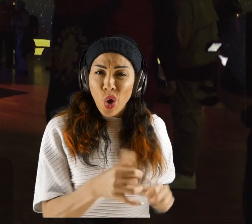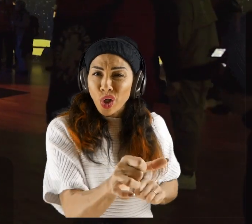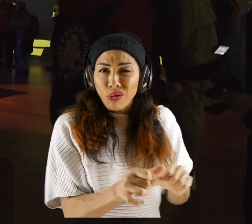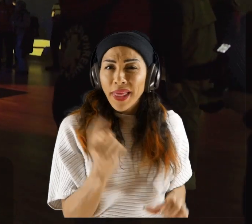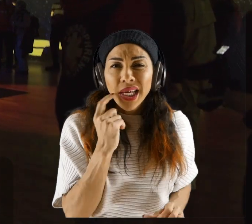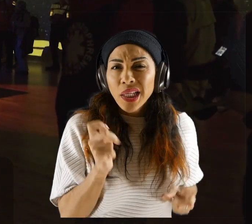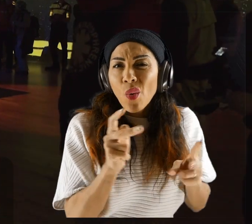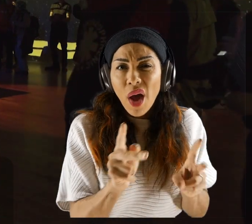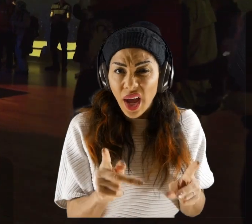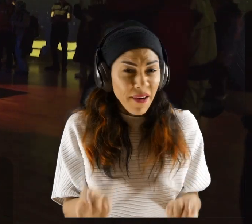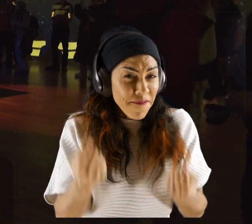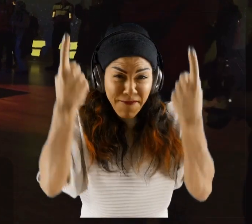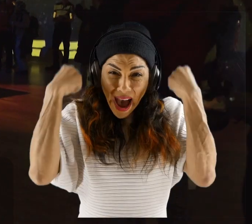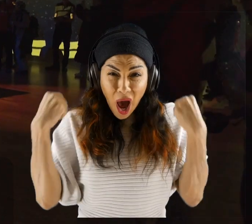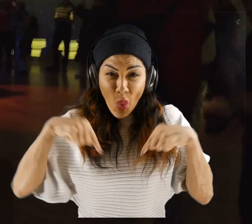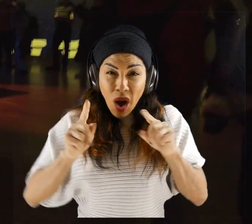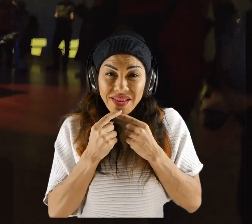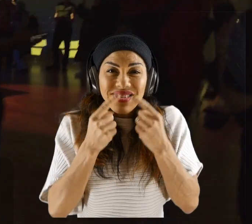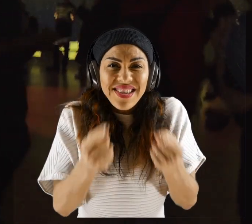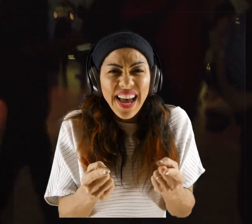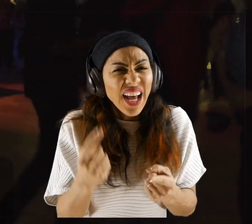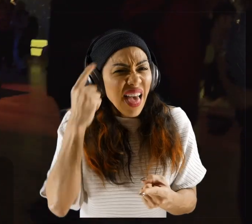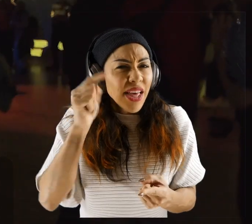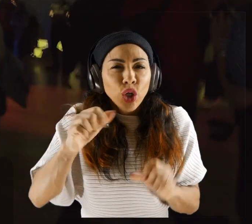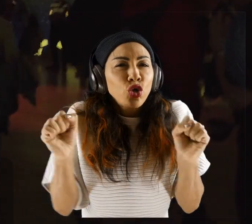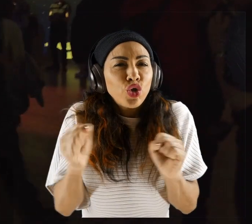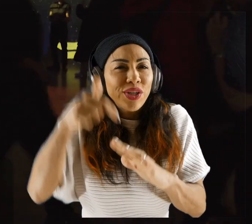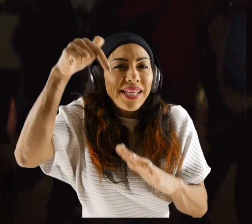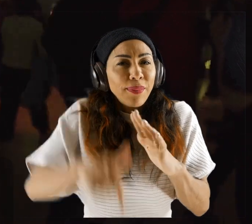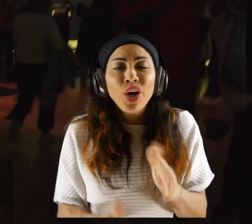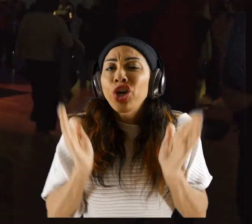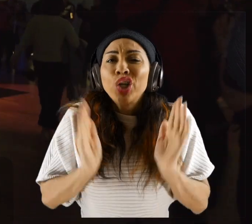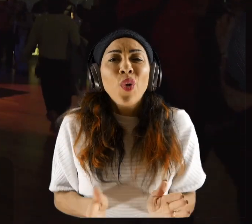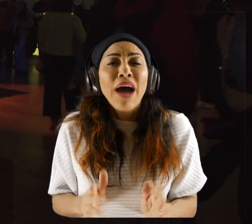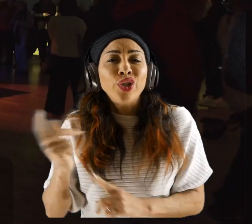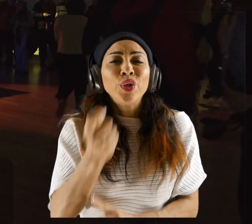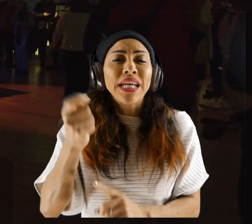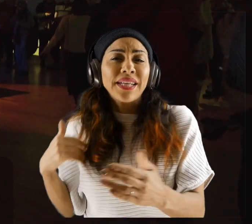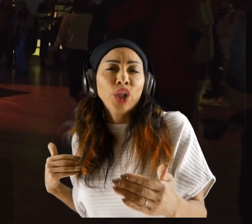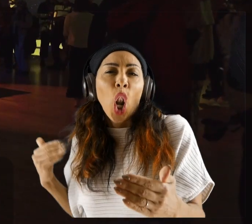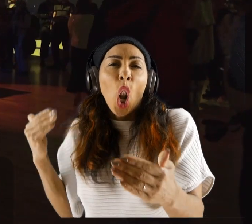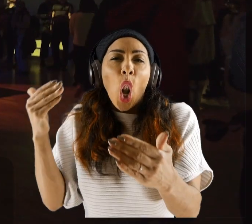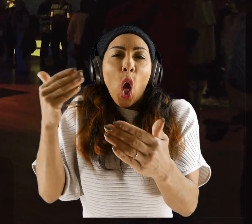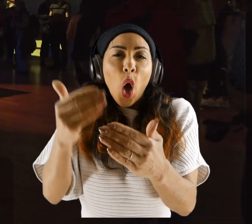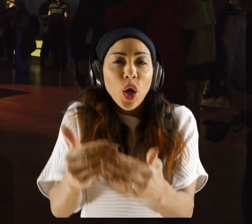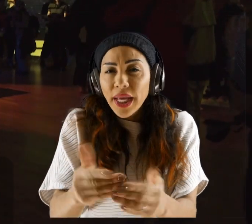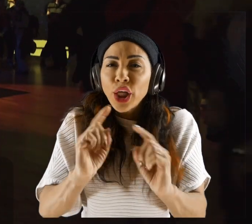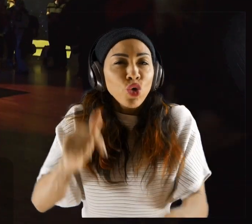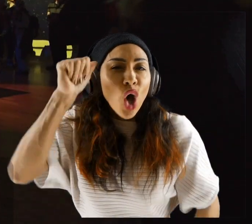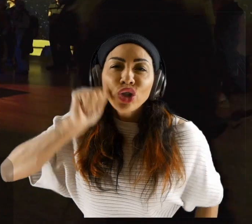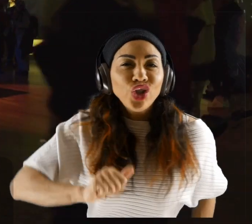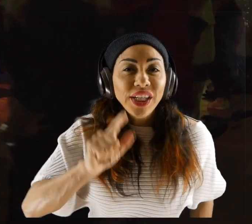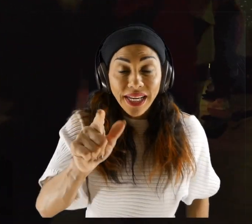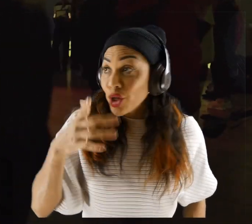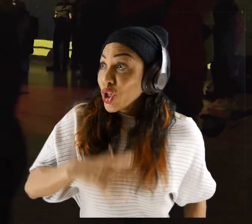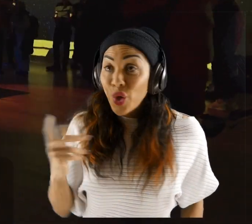when all it does is shows you the route that's the easiest? If what I just said don't make no sense, then I don't really think that you're deep in it. You gotta take the long way to success more time, and there